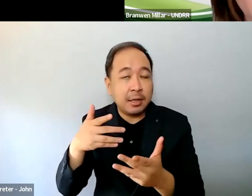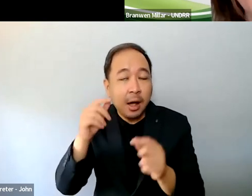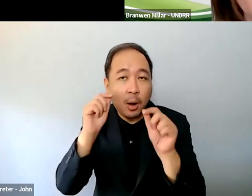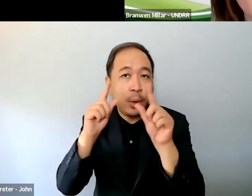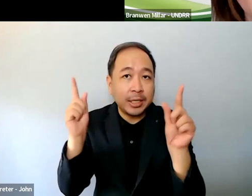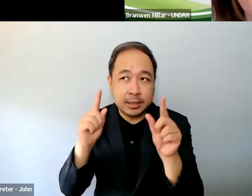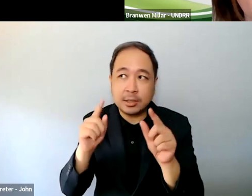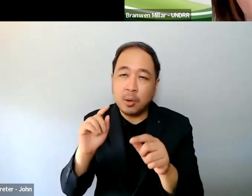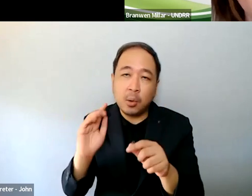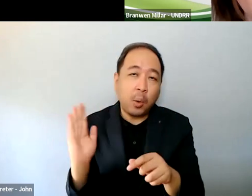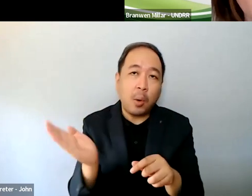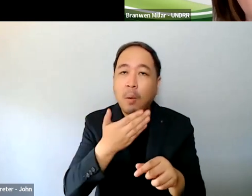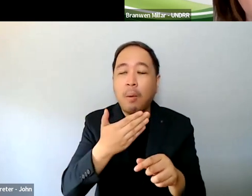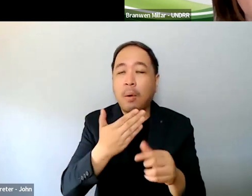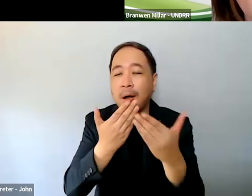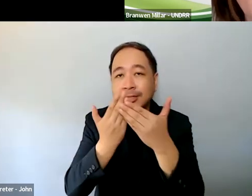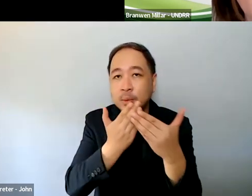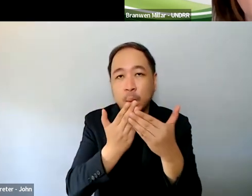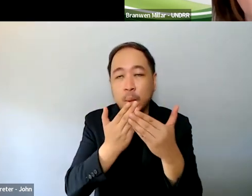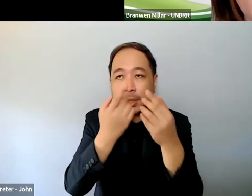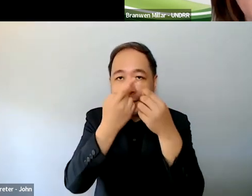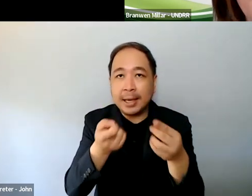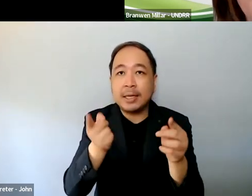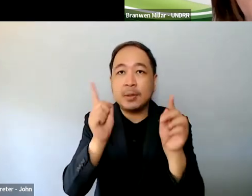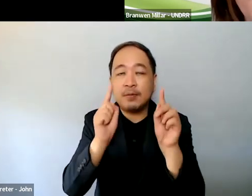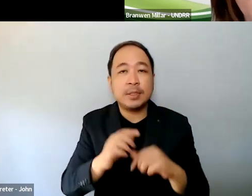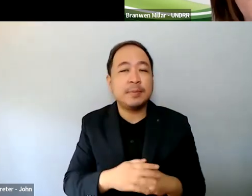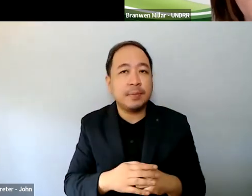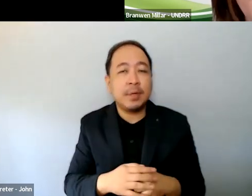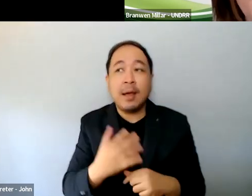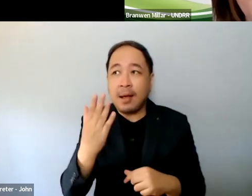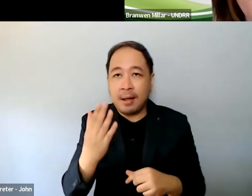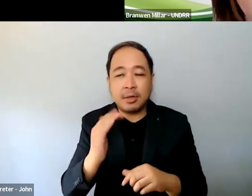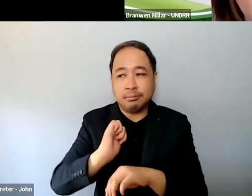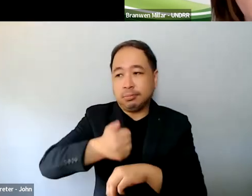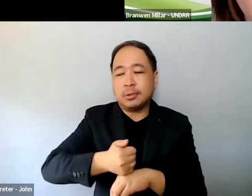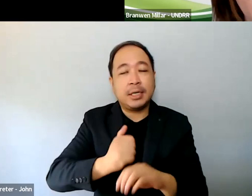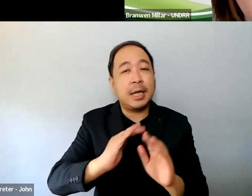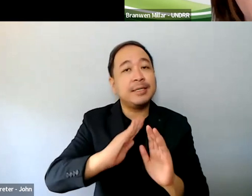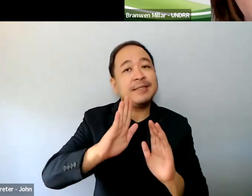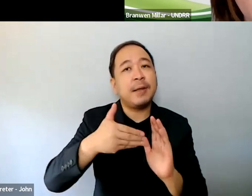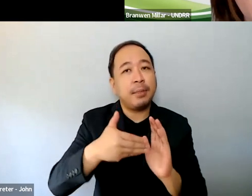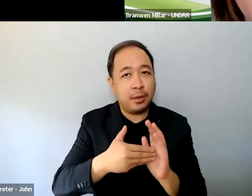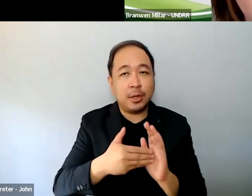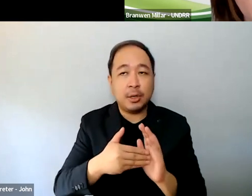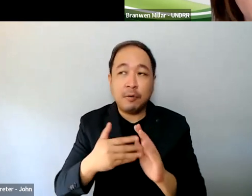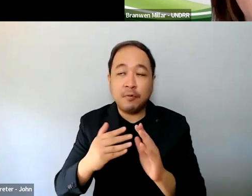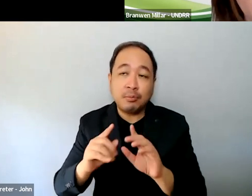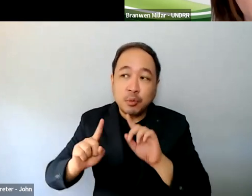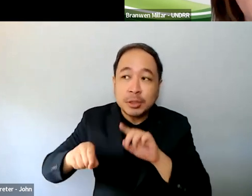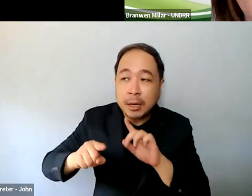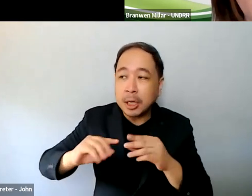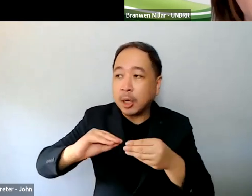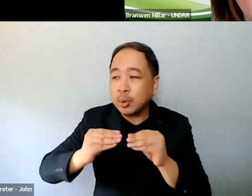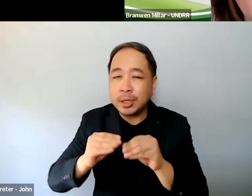and to maintain this accountability. We should also bring one-stop crisis centers providing women and girls who are at risk, victims of